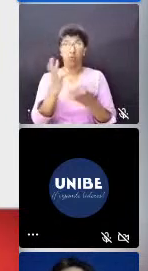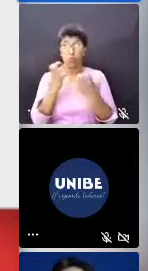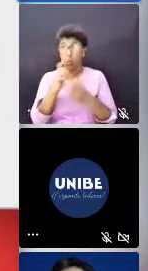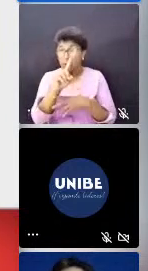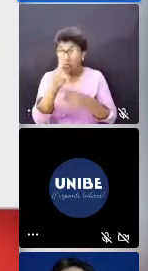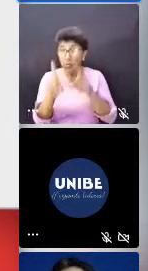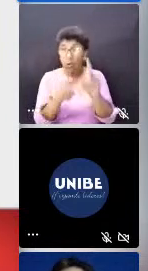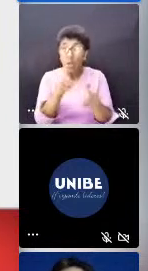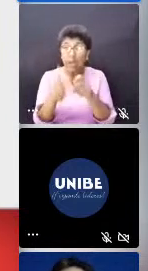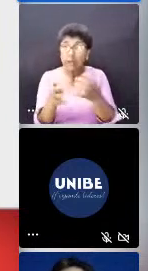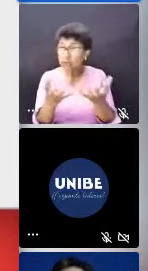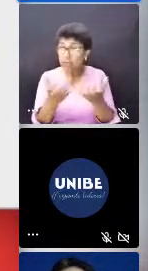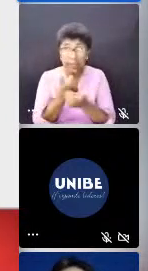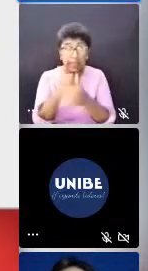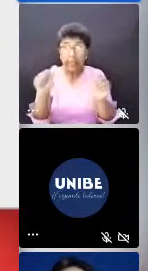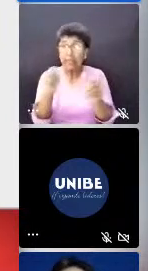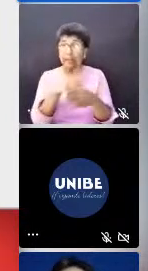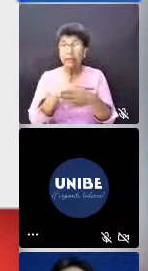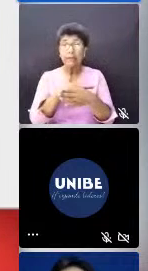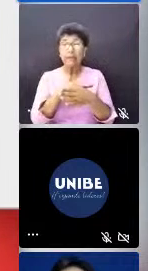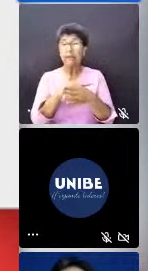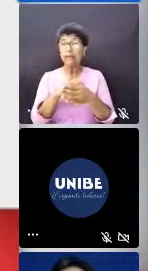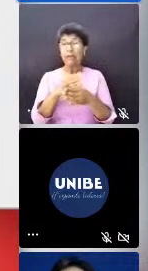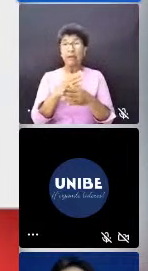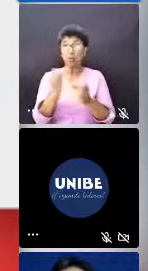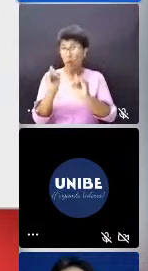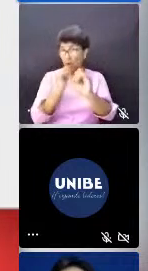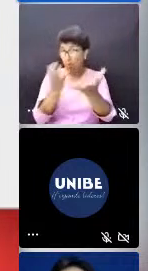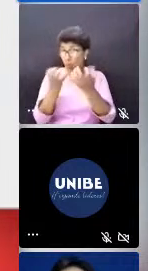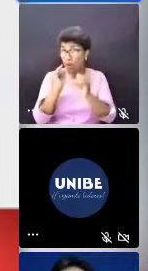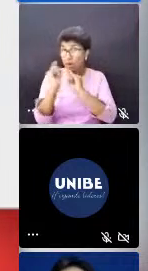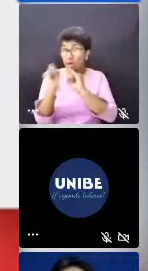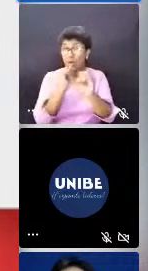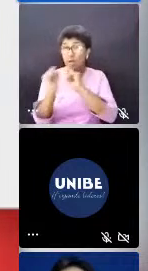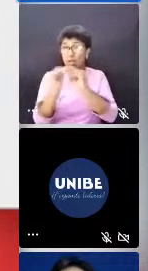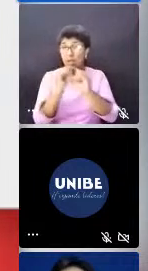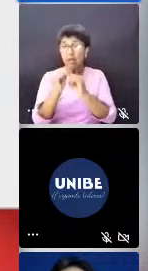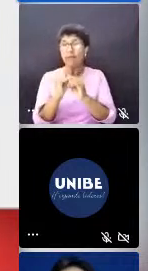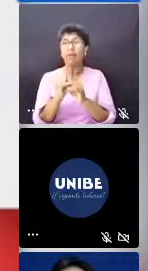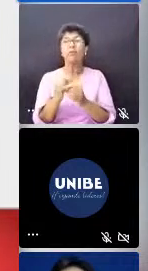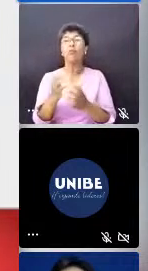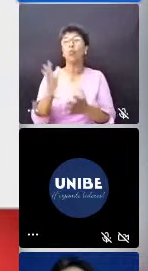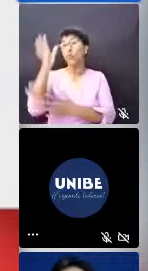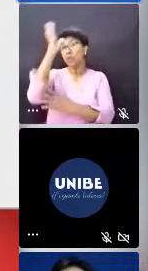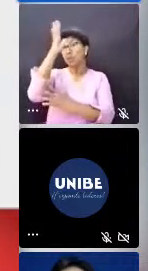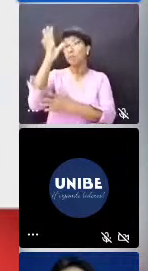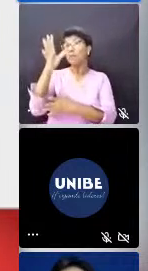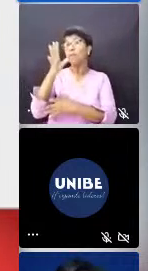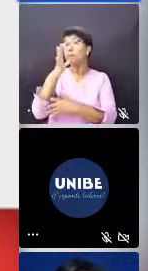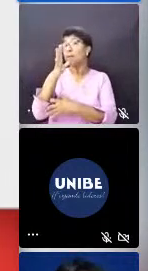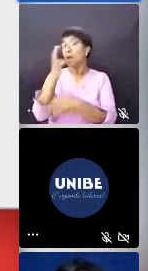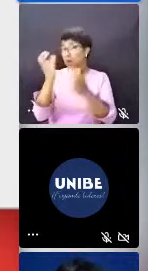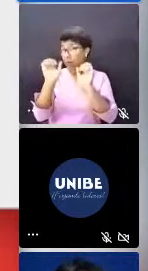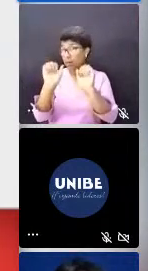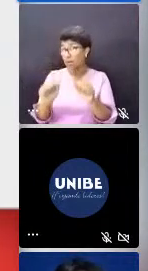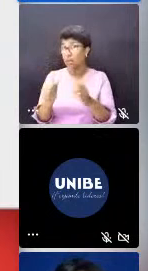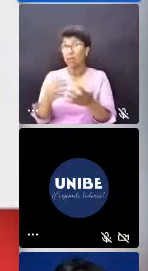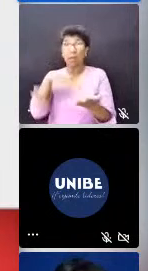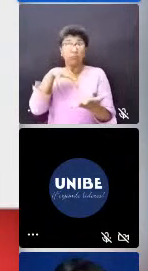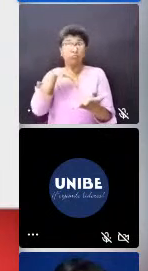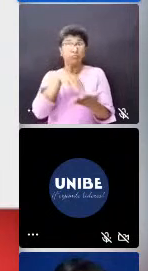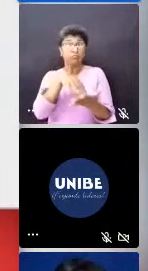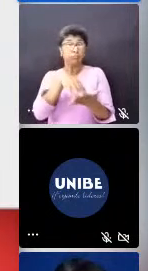to perhaps watch an interview with a Polish parent who actually studies at